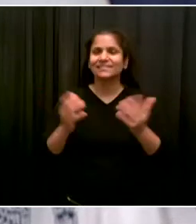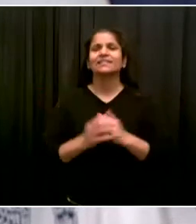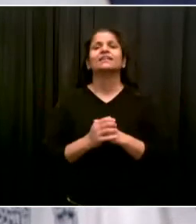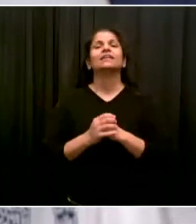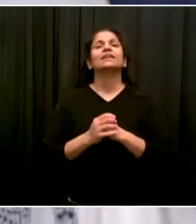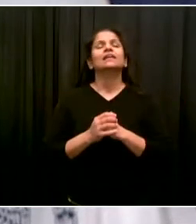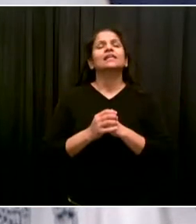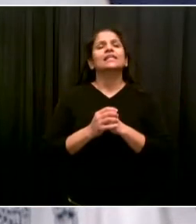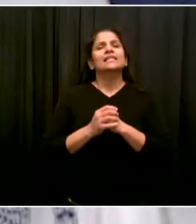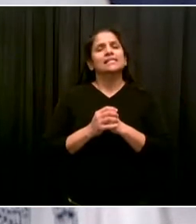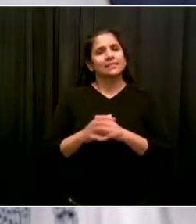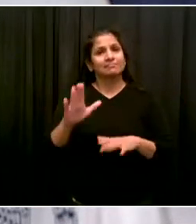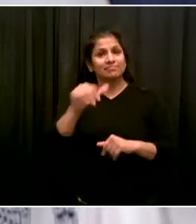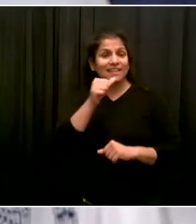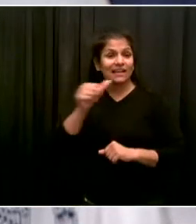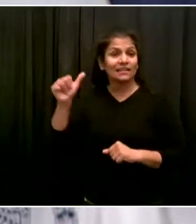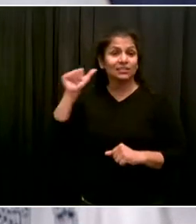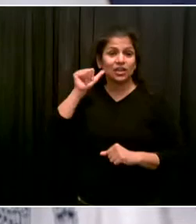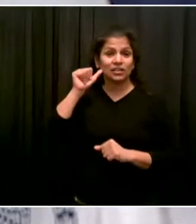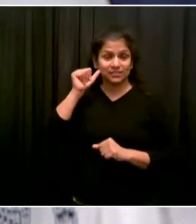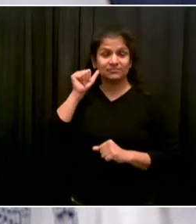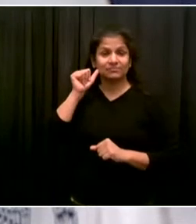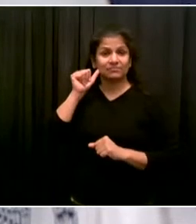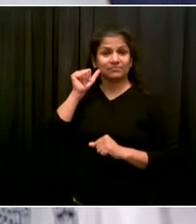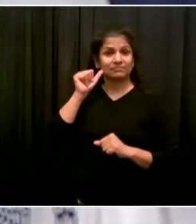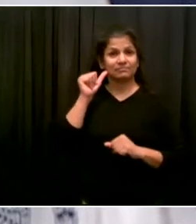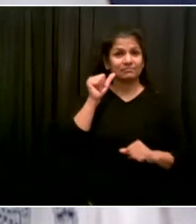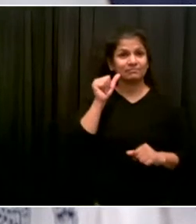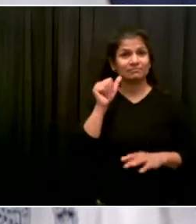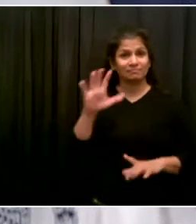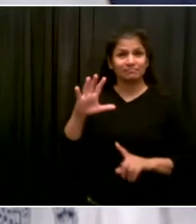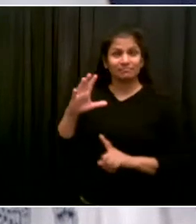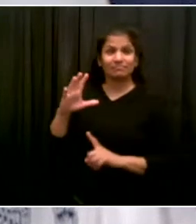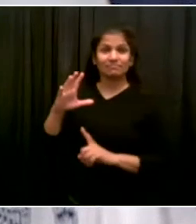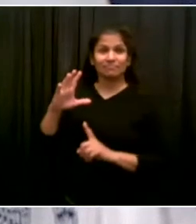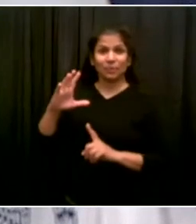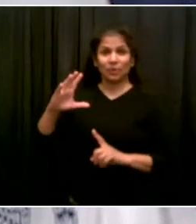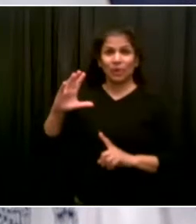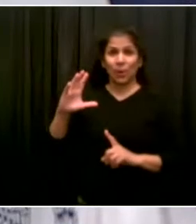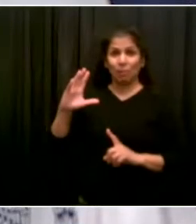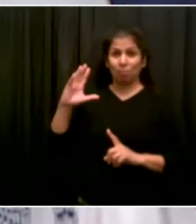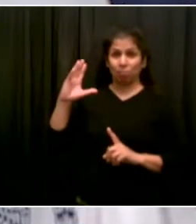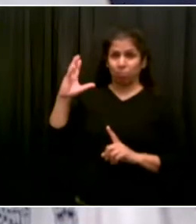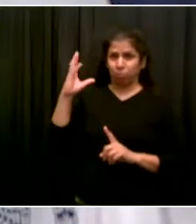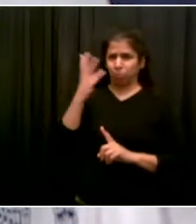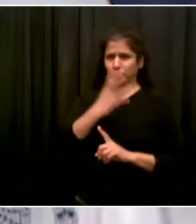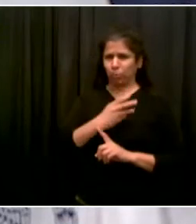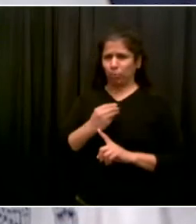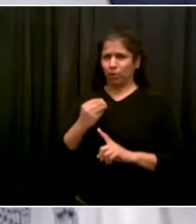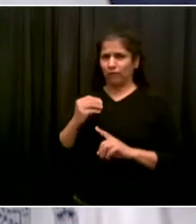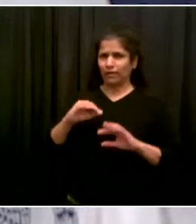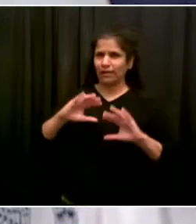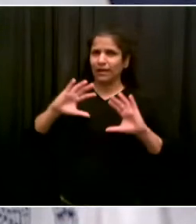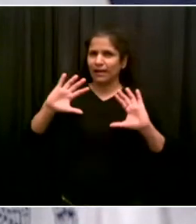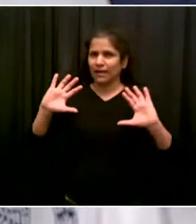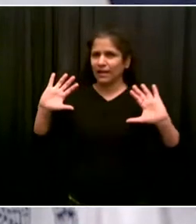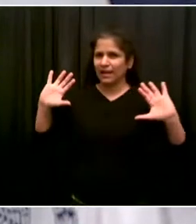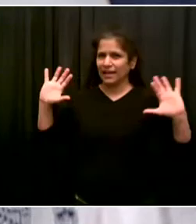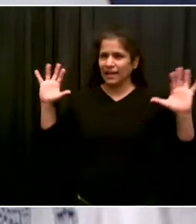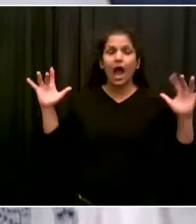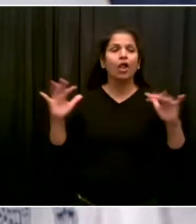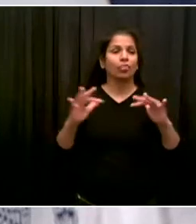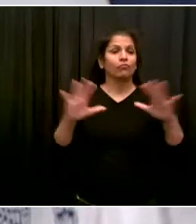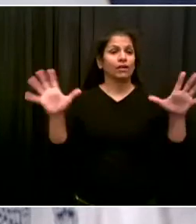really beautiful gathering in Times Square, a really clear sign of